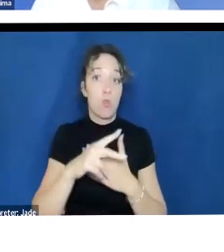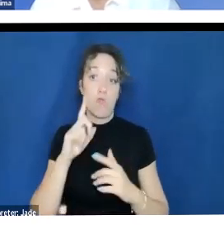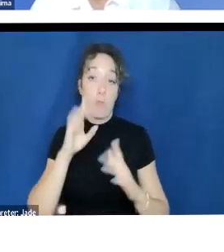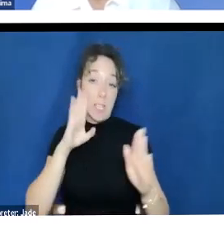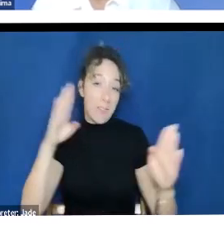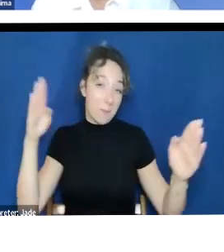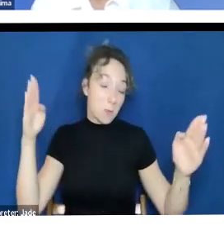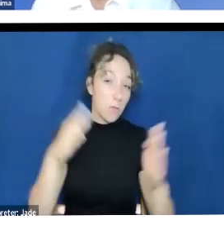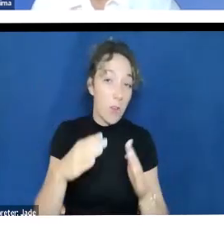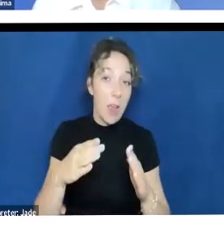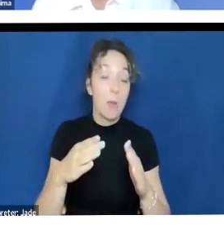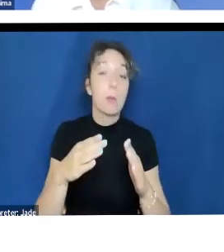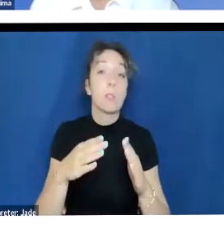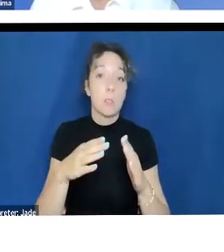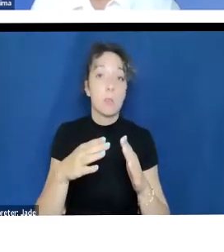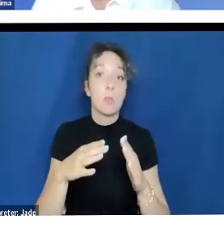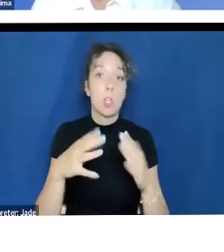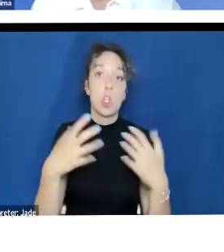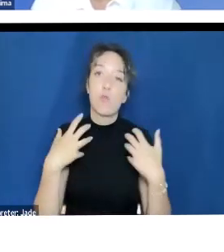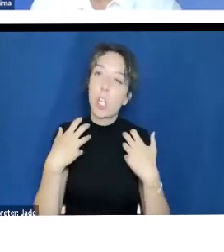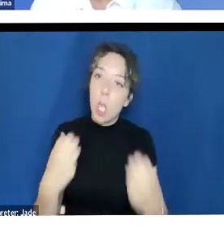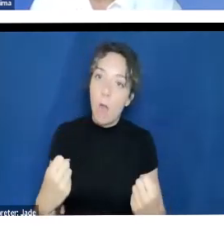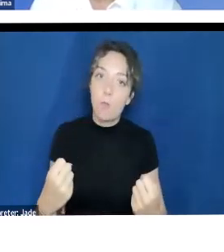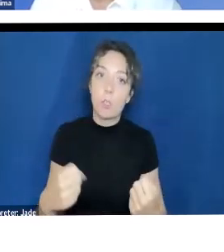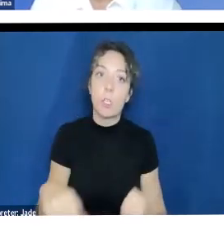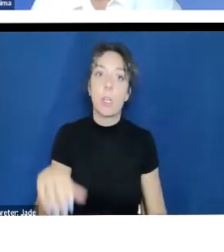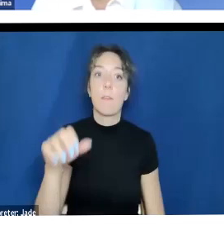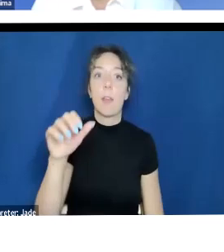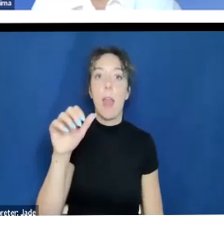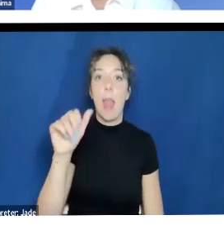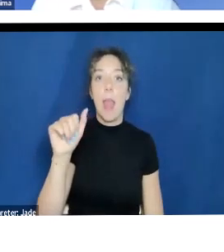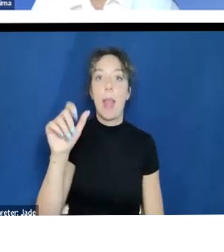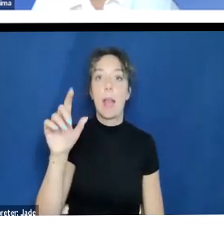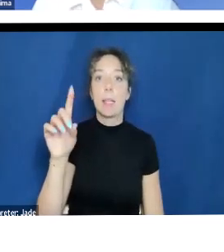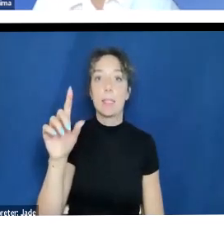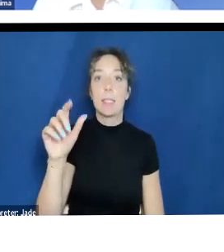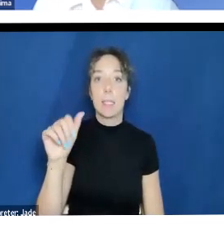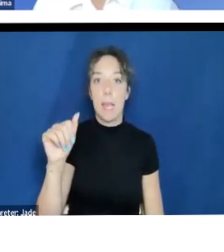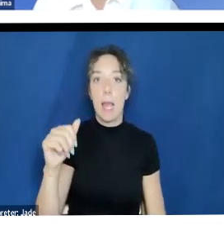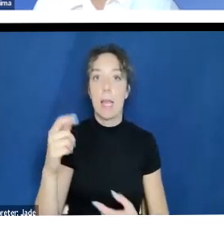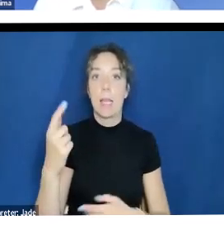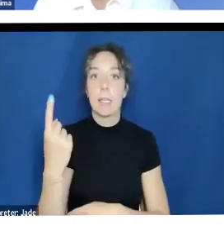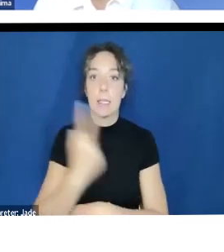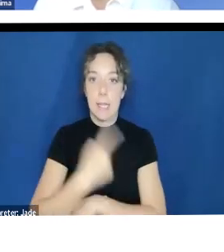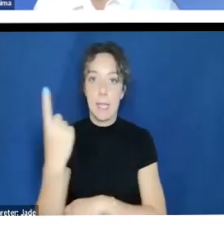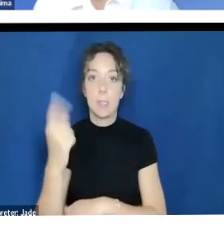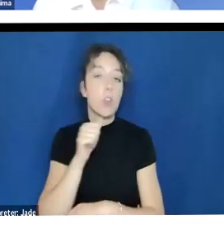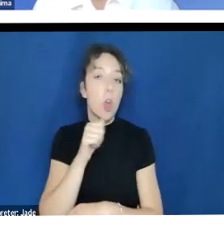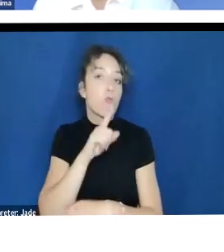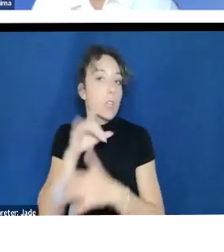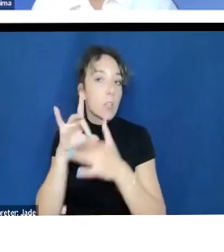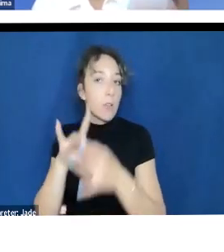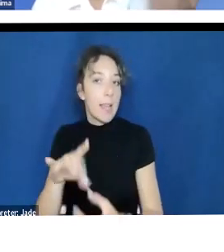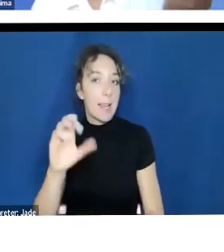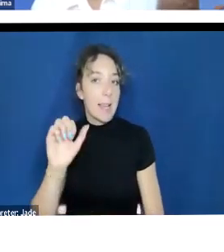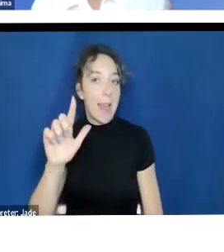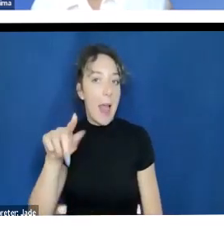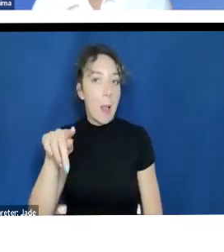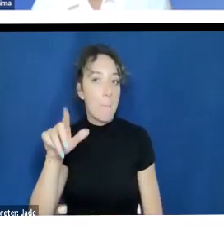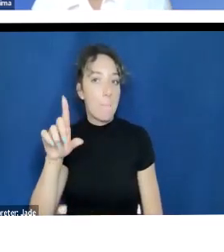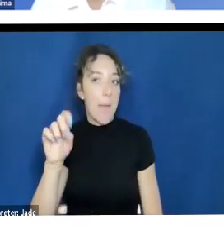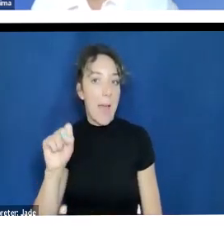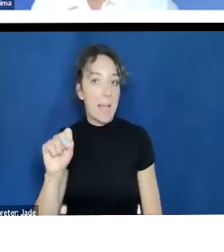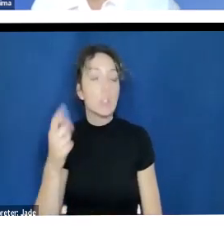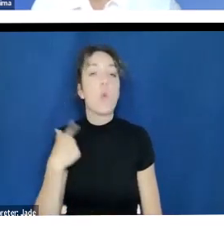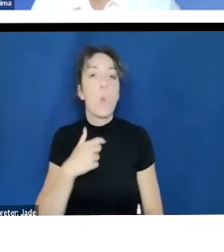the recovery of ADA days, and it's not really related to CALPADS. So we've